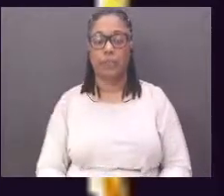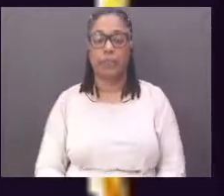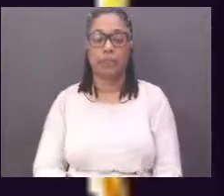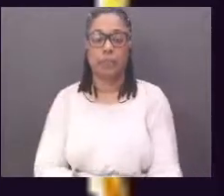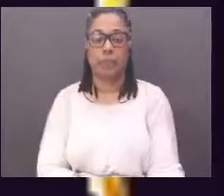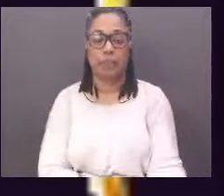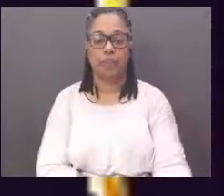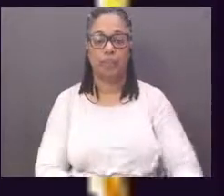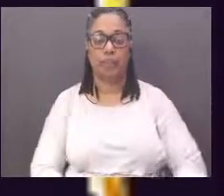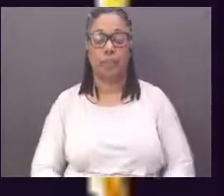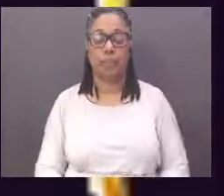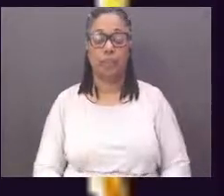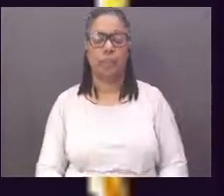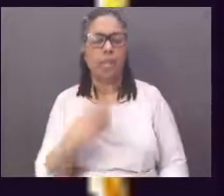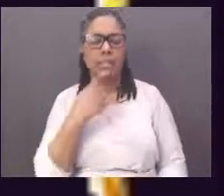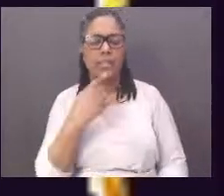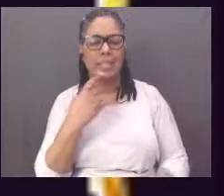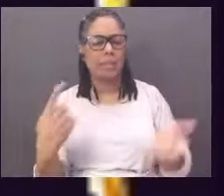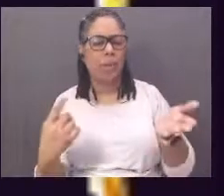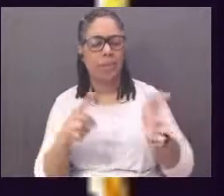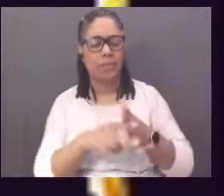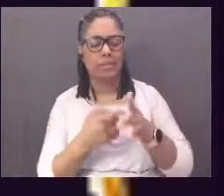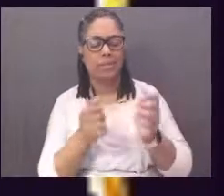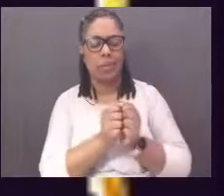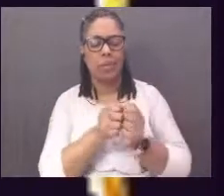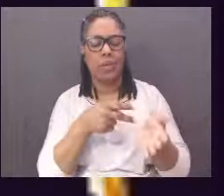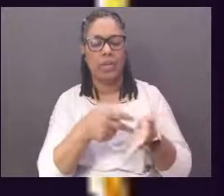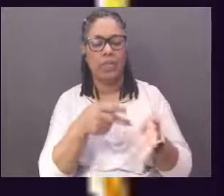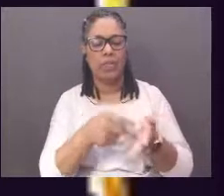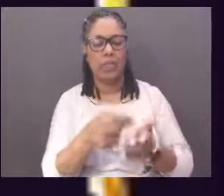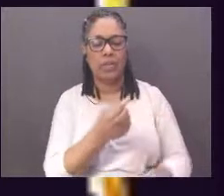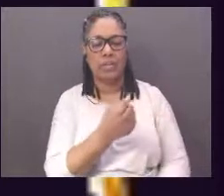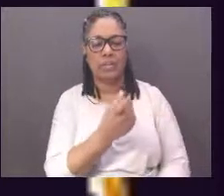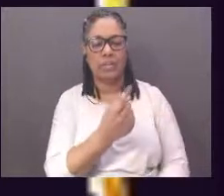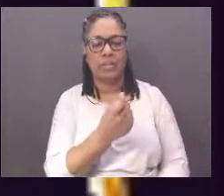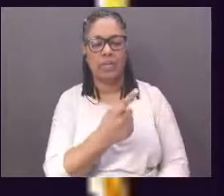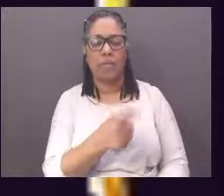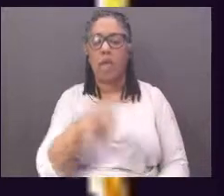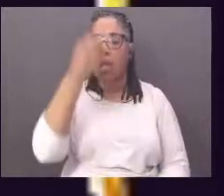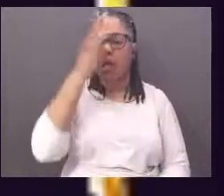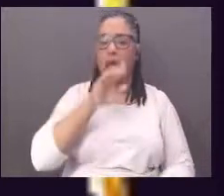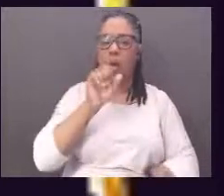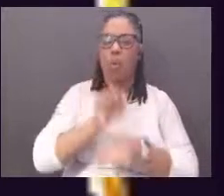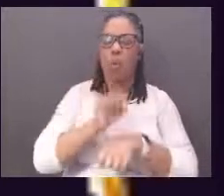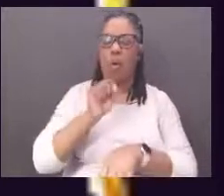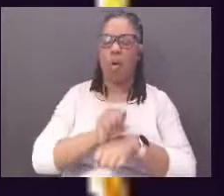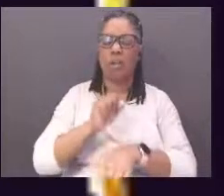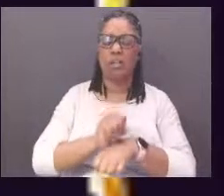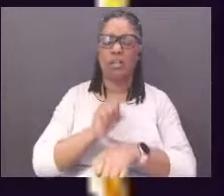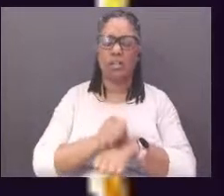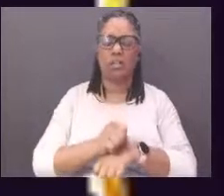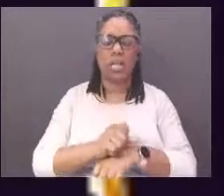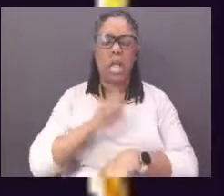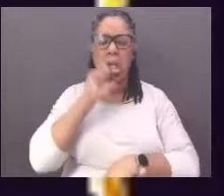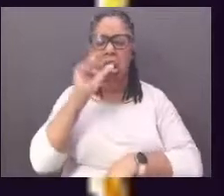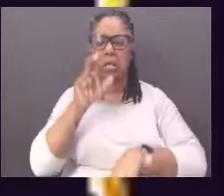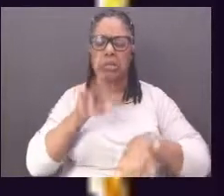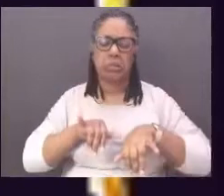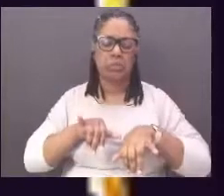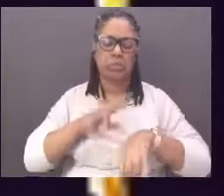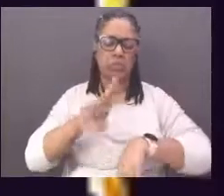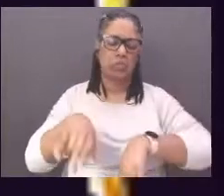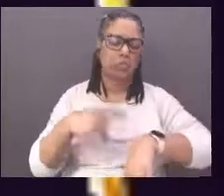intently. It says, beginning at verse 11, now God worked unusual miracles by the hands of Paul, so that